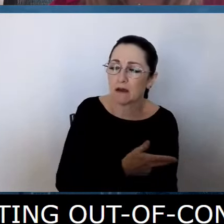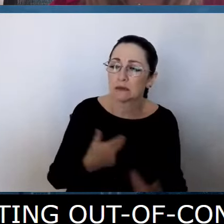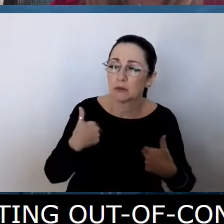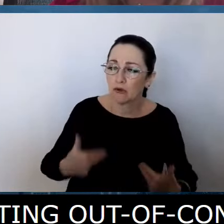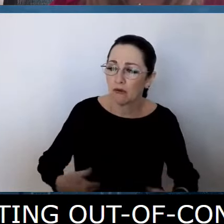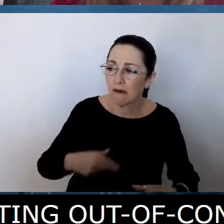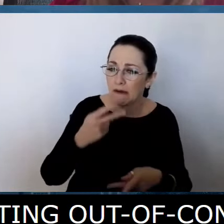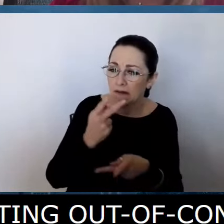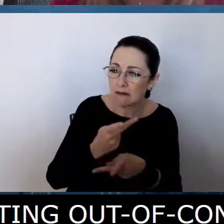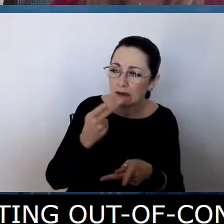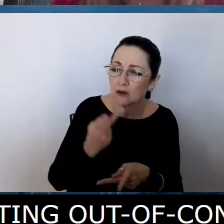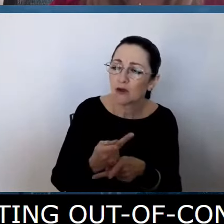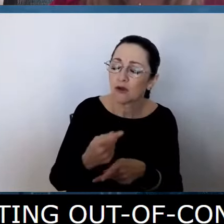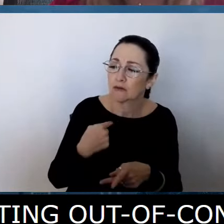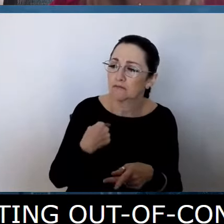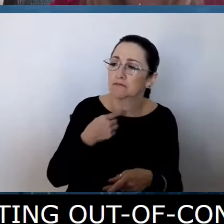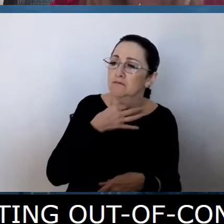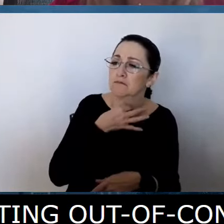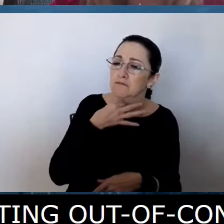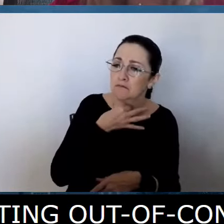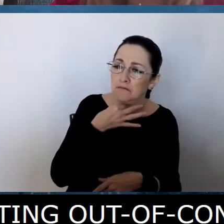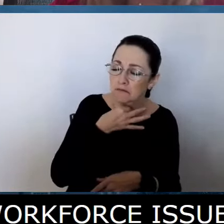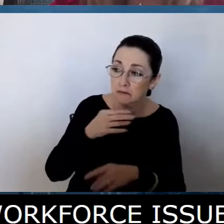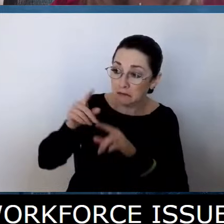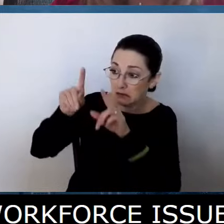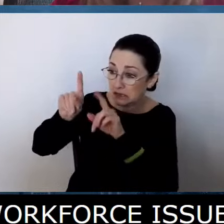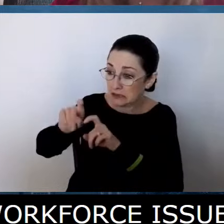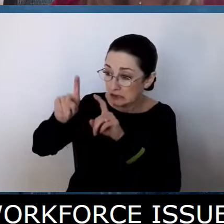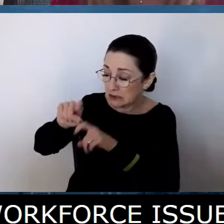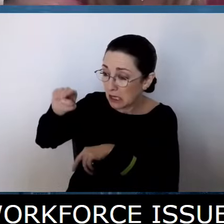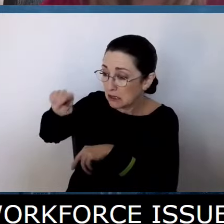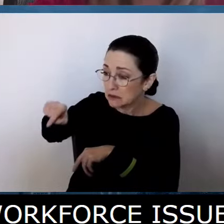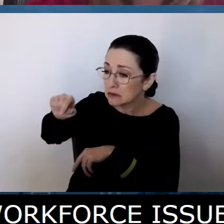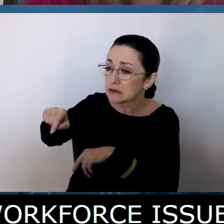vaccine rollouts or even testing capacity.